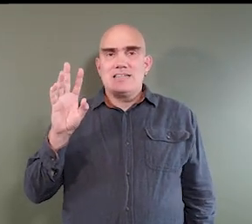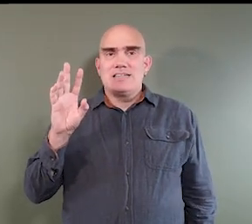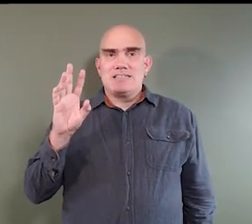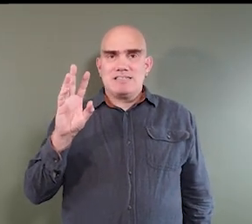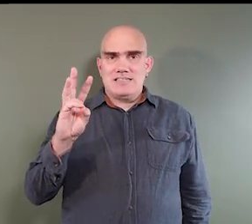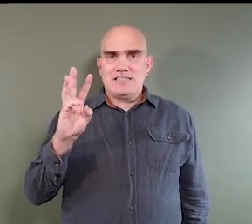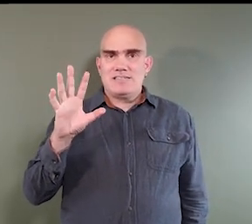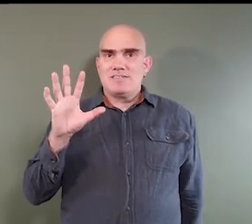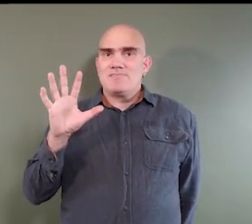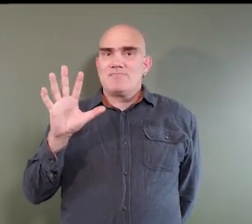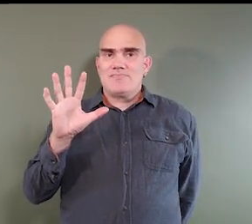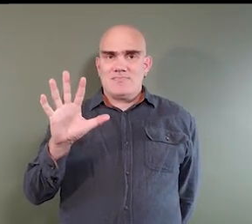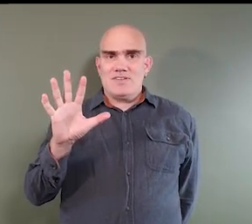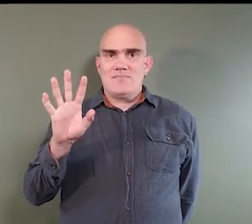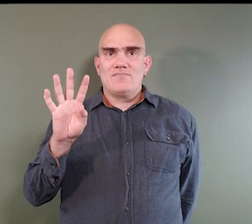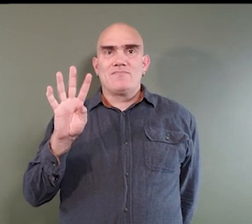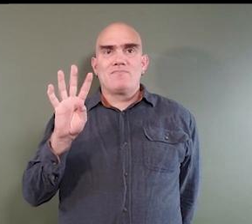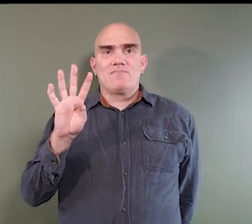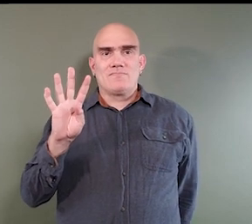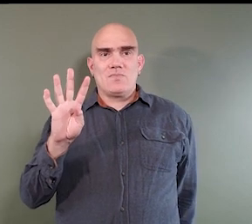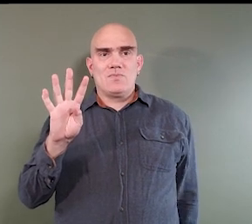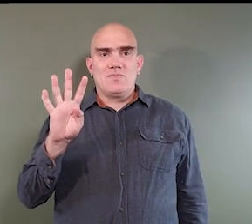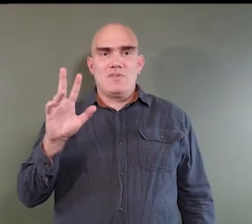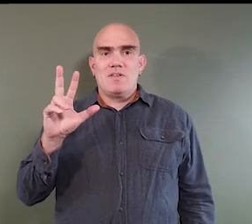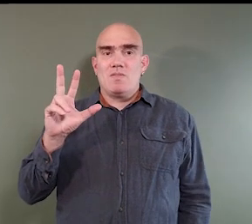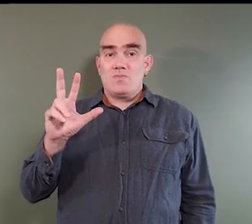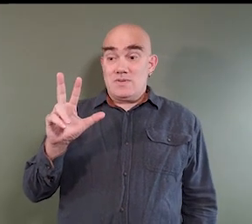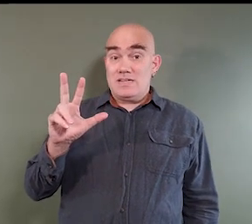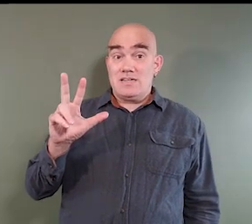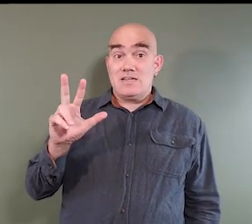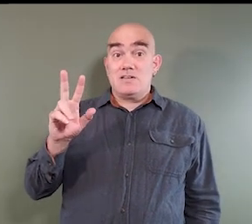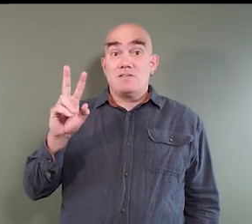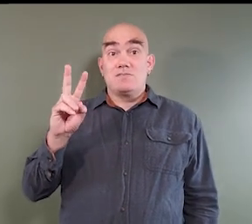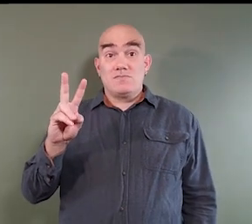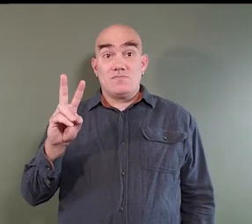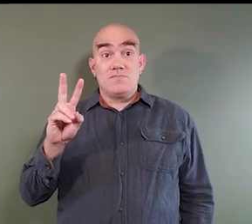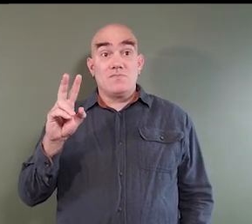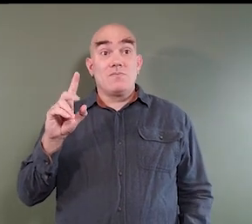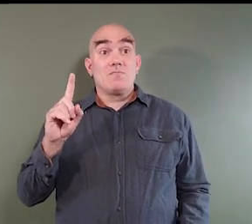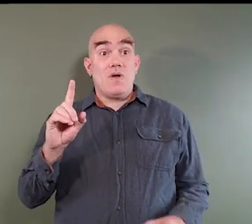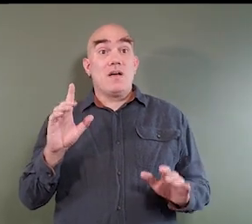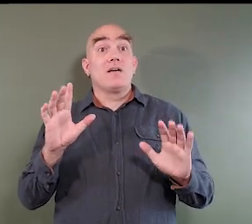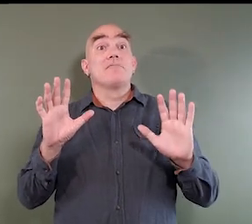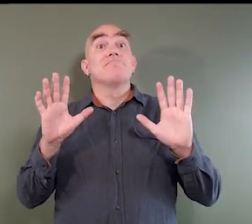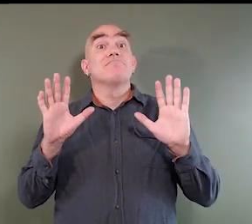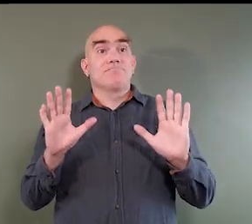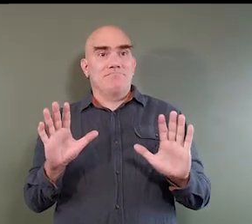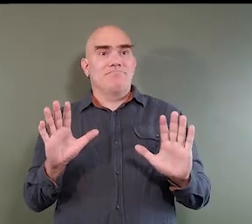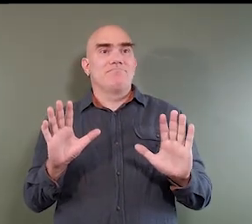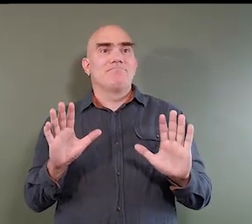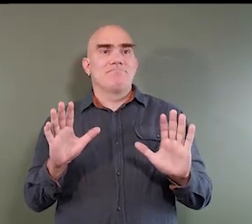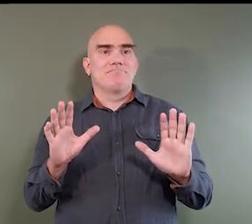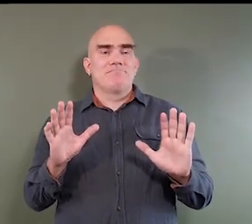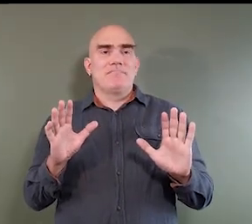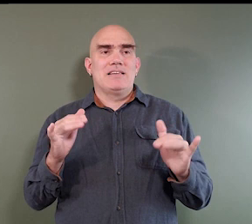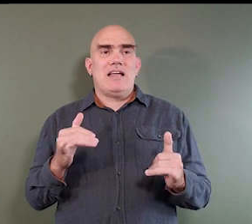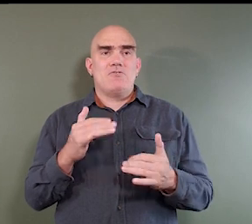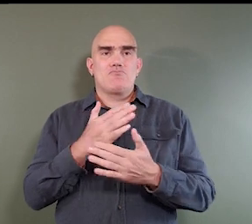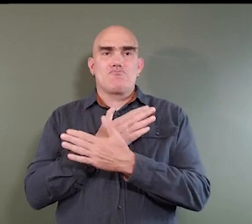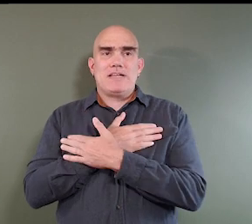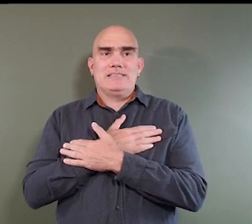7, 6, 5, 4, 3,